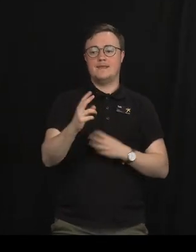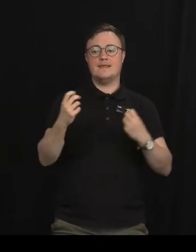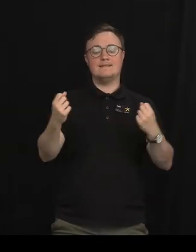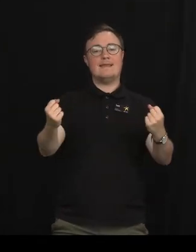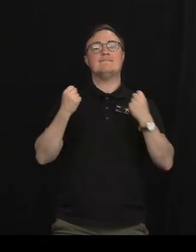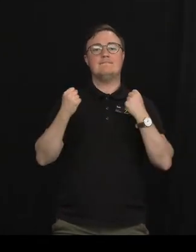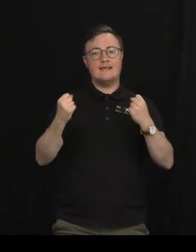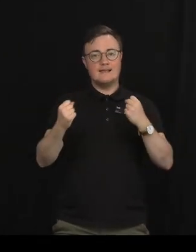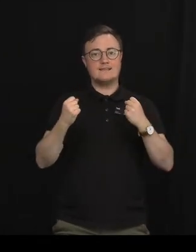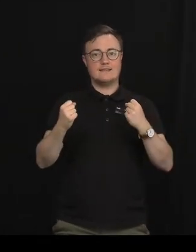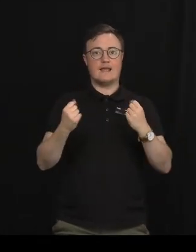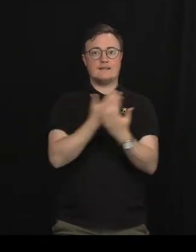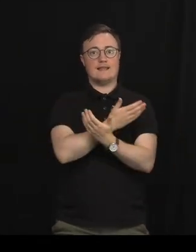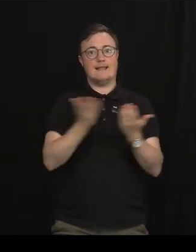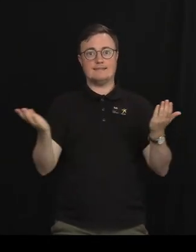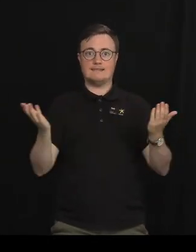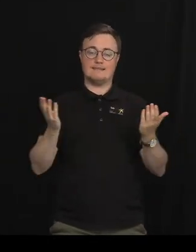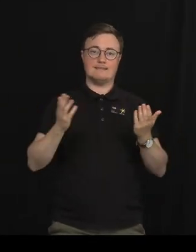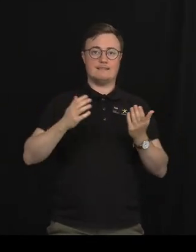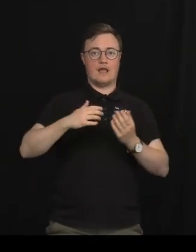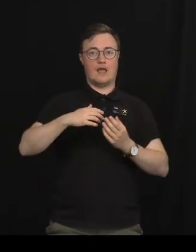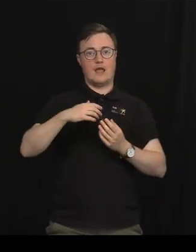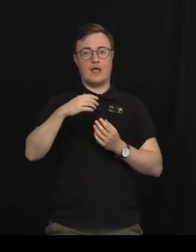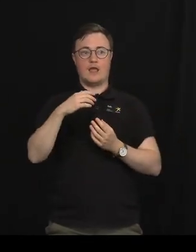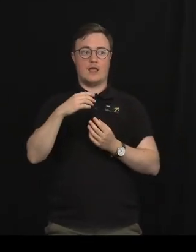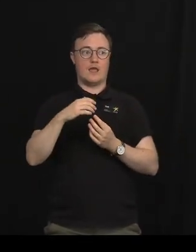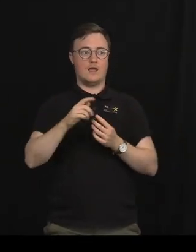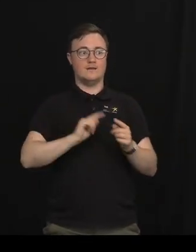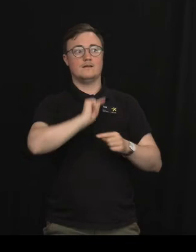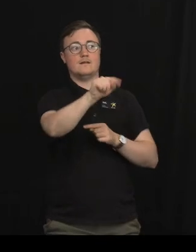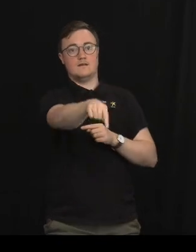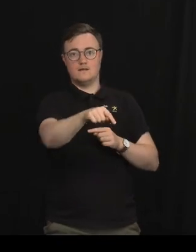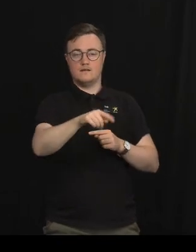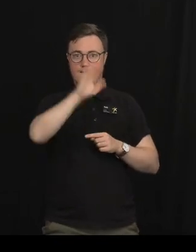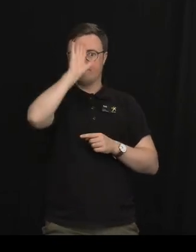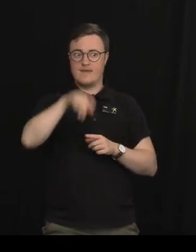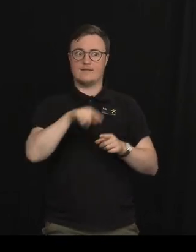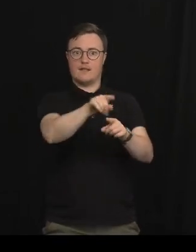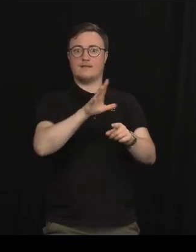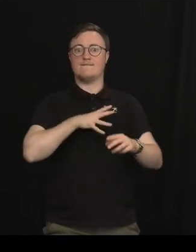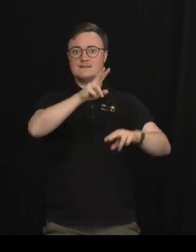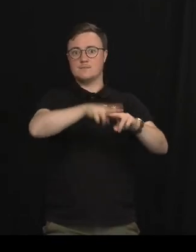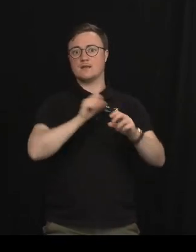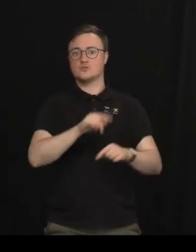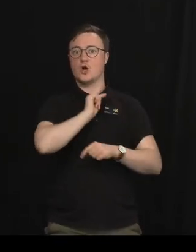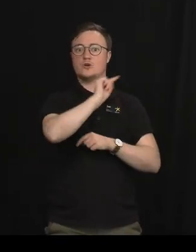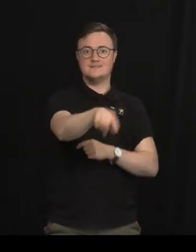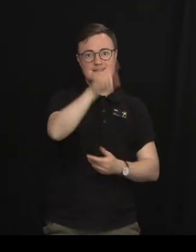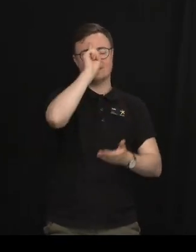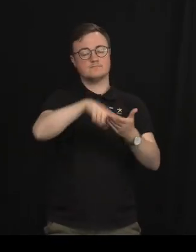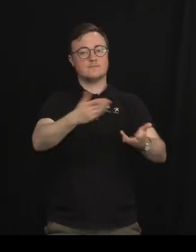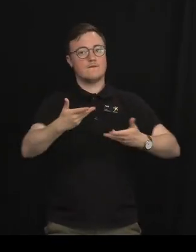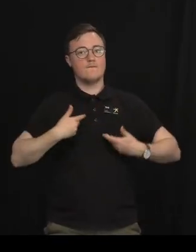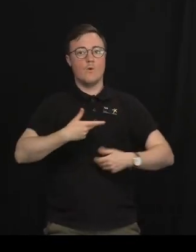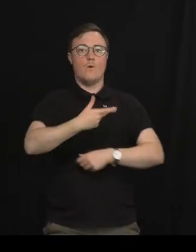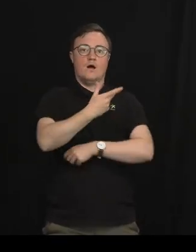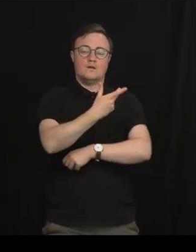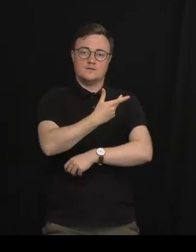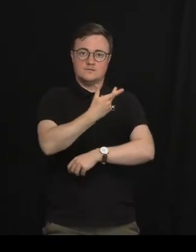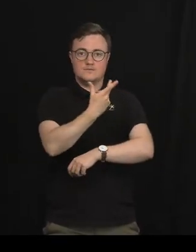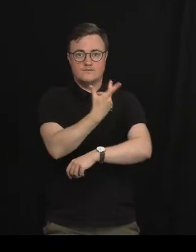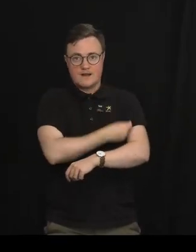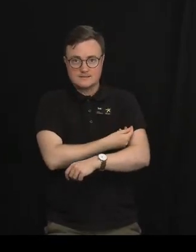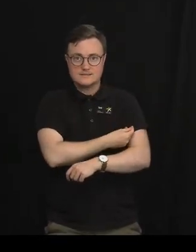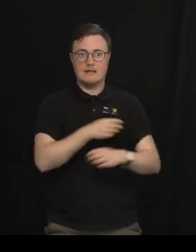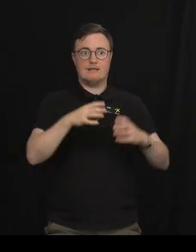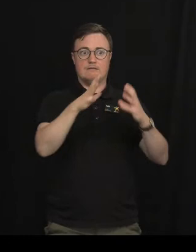outer space to take care of their loved ones, right? So having that procedures in place by people that you trust